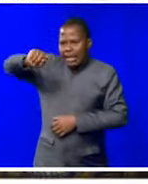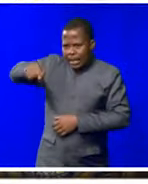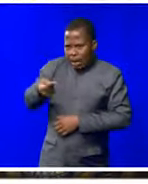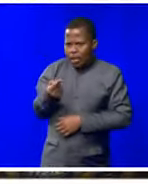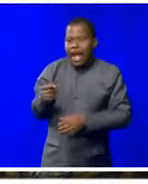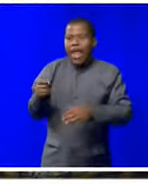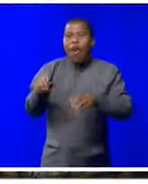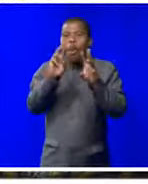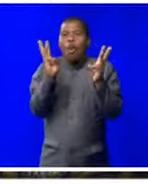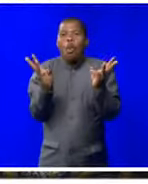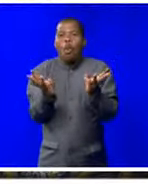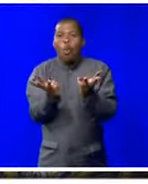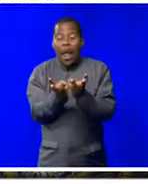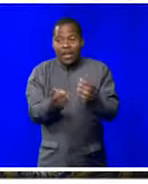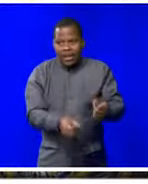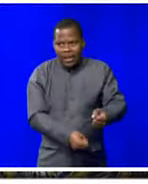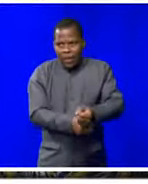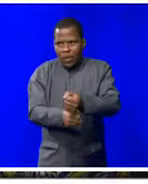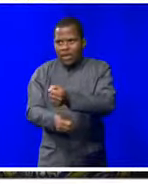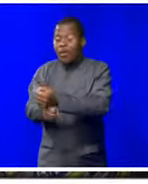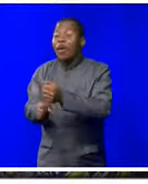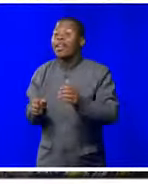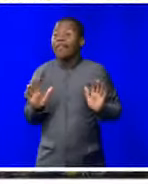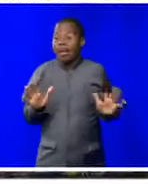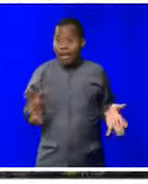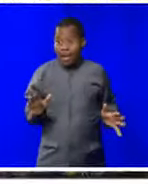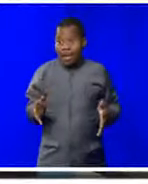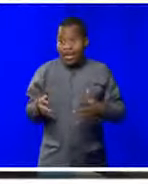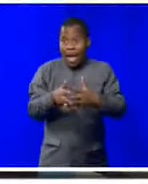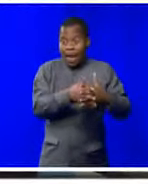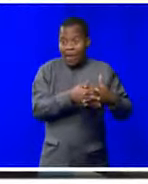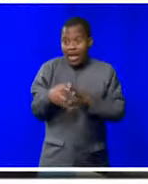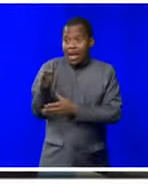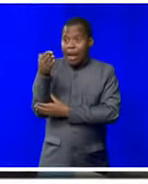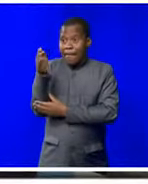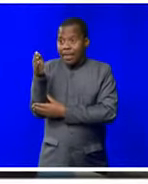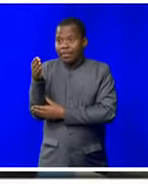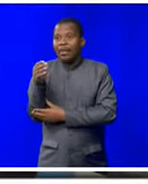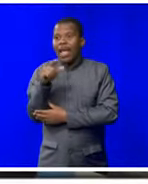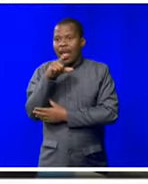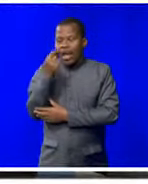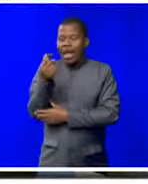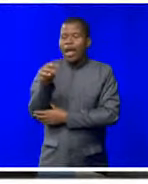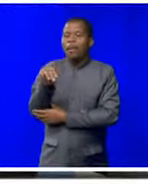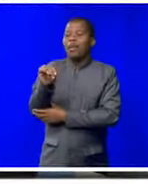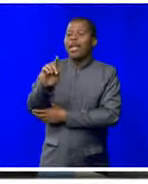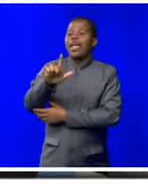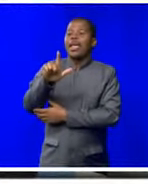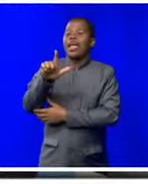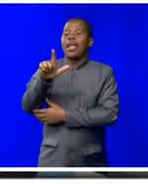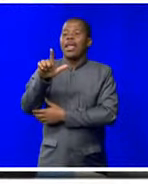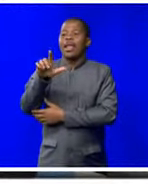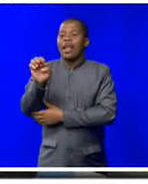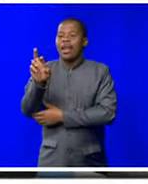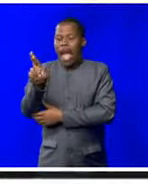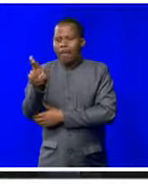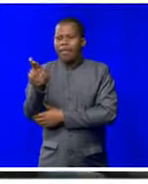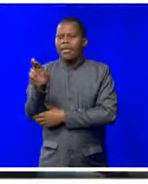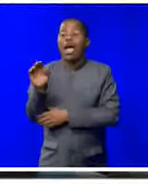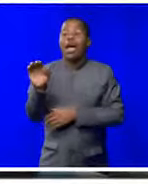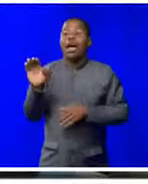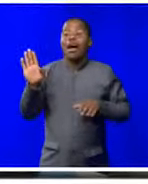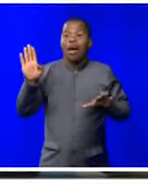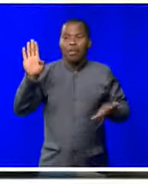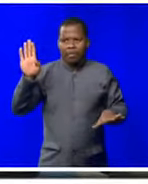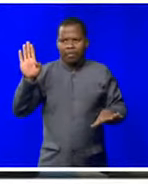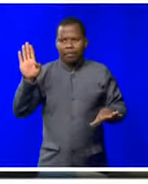The volunteers were sworn in by U.S. Ambassador to Eswatini, Al Mila. This oath formalizes your commitment to Peace Corps service.